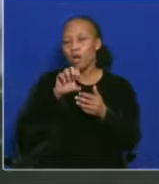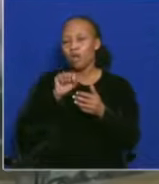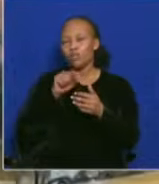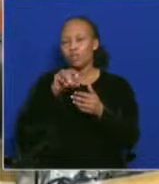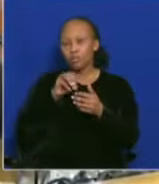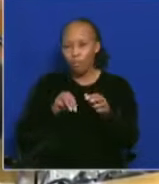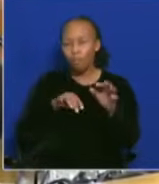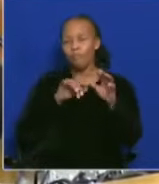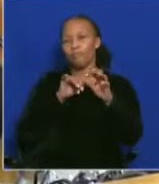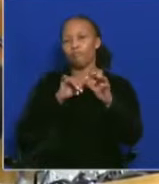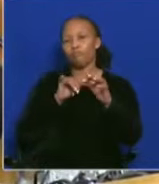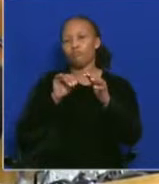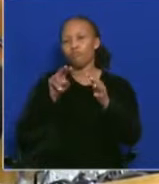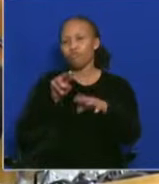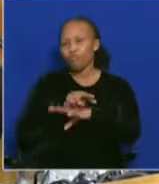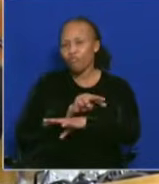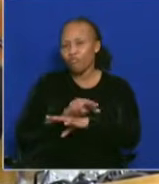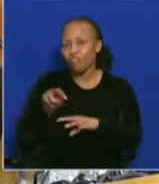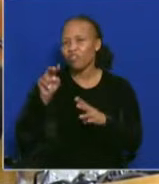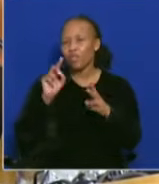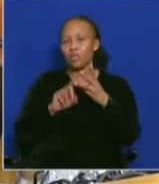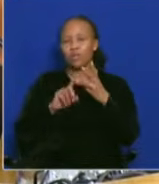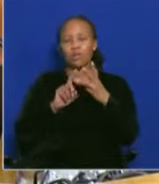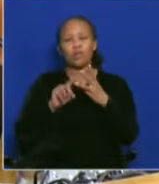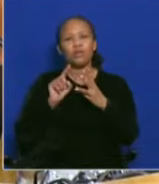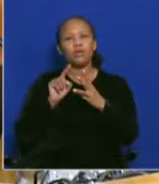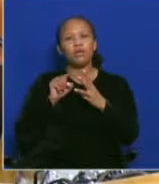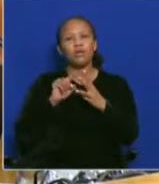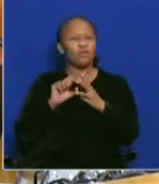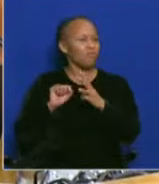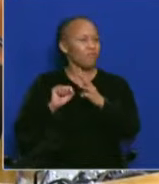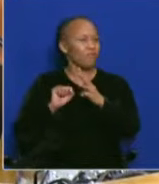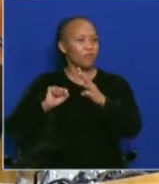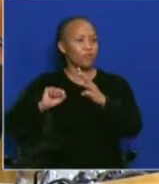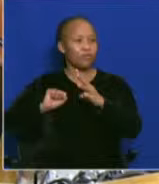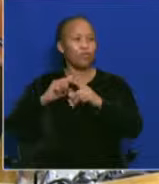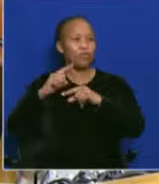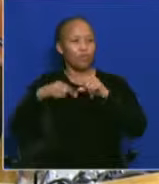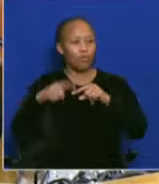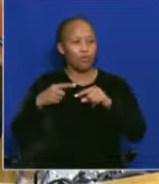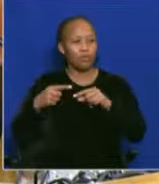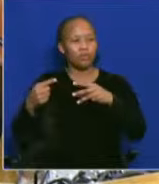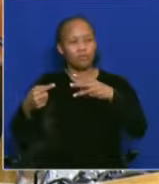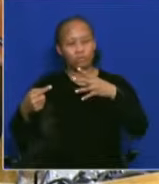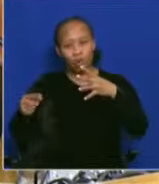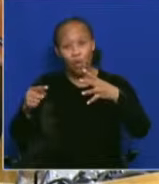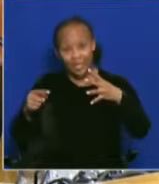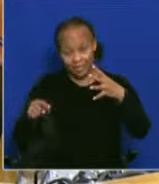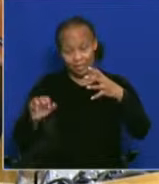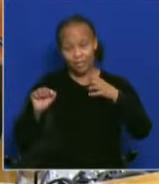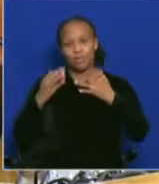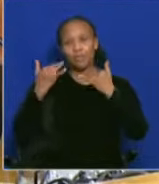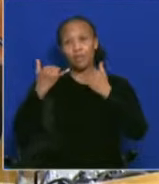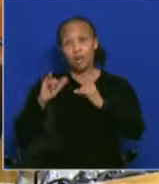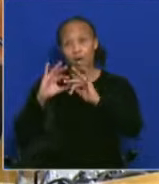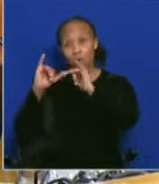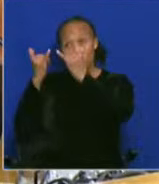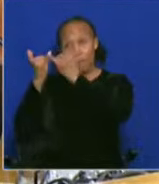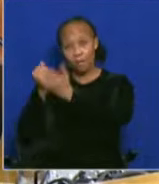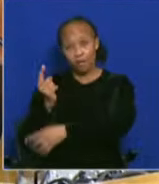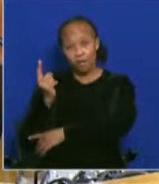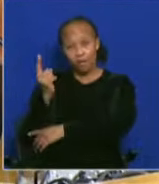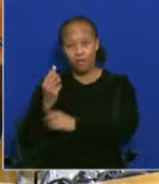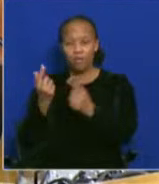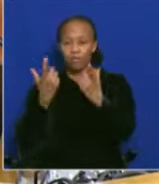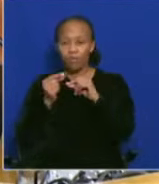inspections, audits, and enforcement powers administered by SARS. Carney Links conducts its business within that